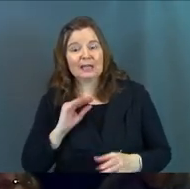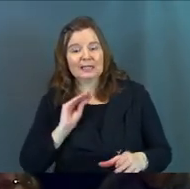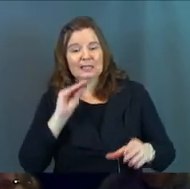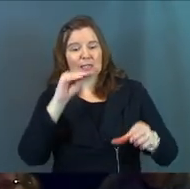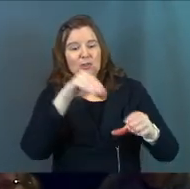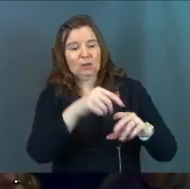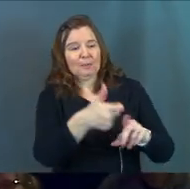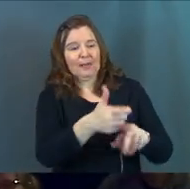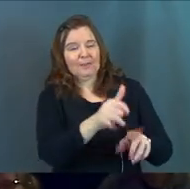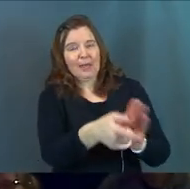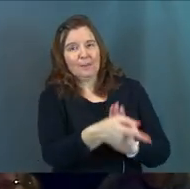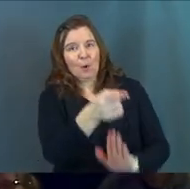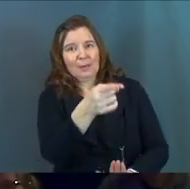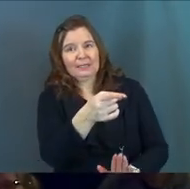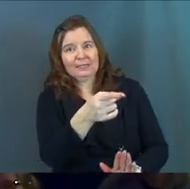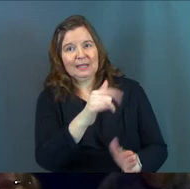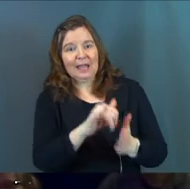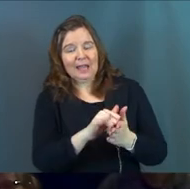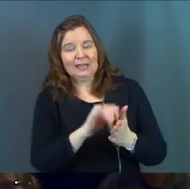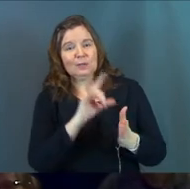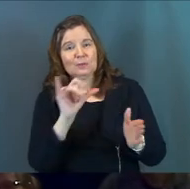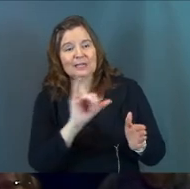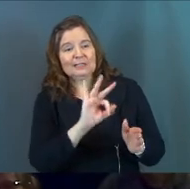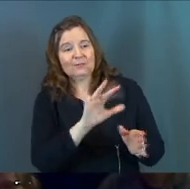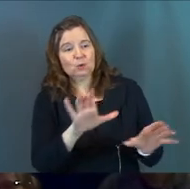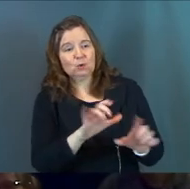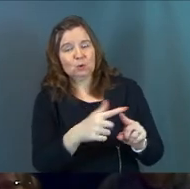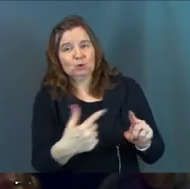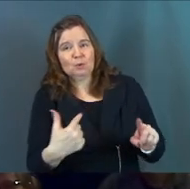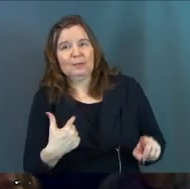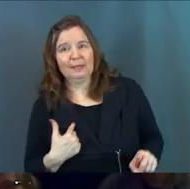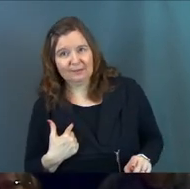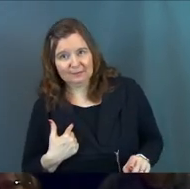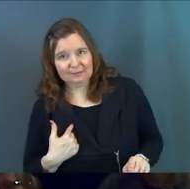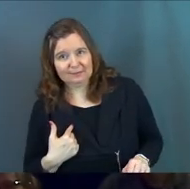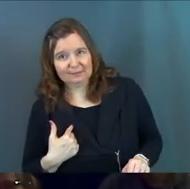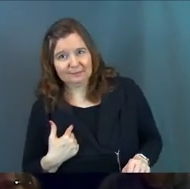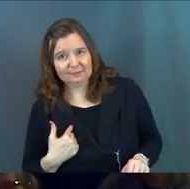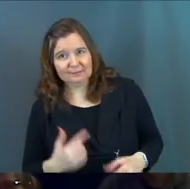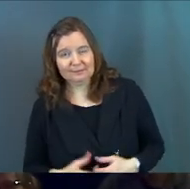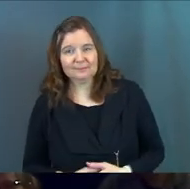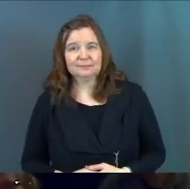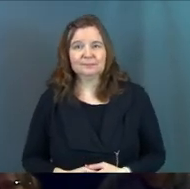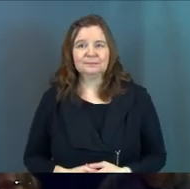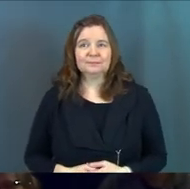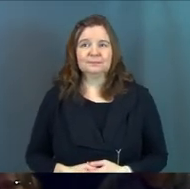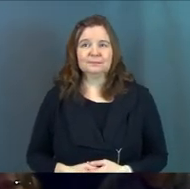inserted myself in that moment, and it was as if you were doing that to me."